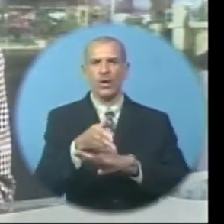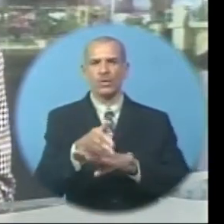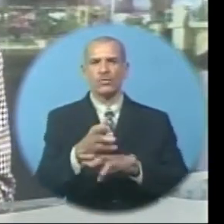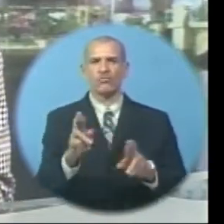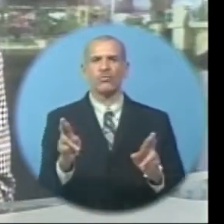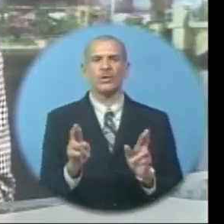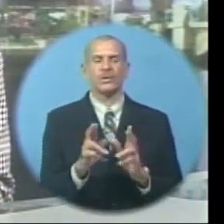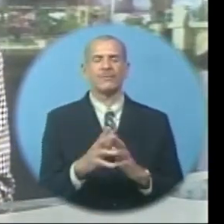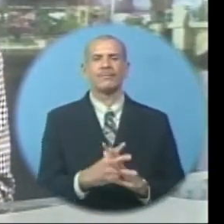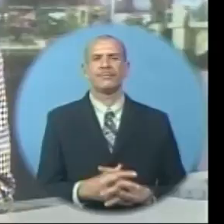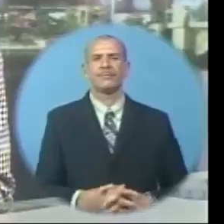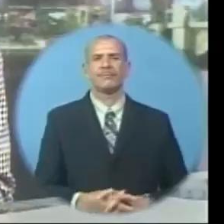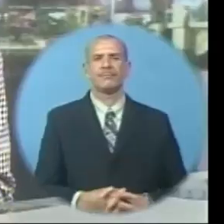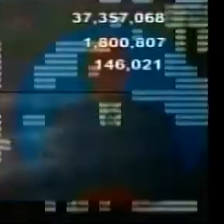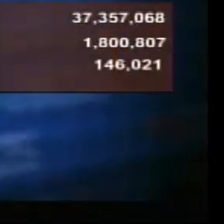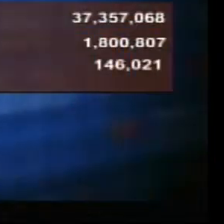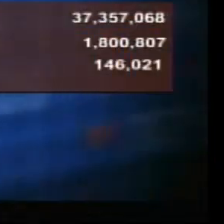region.